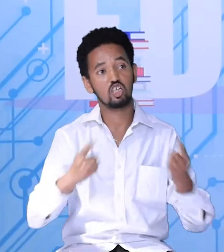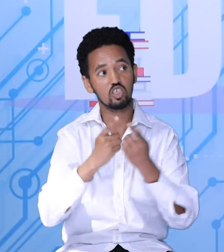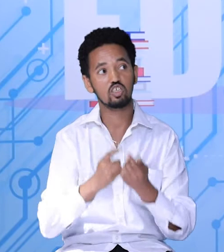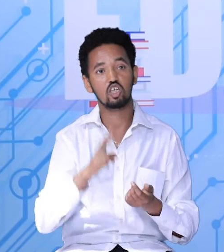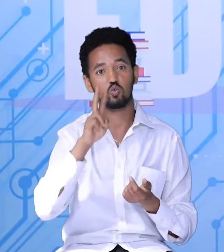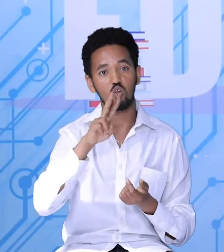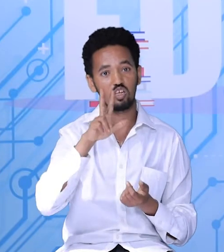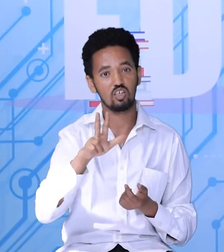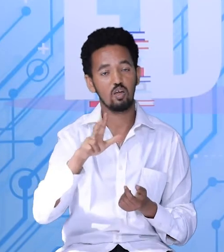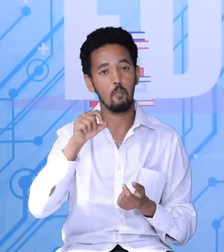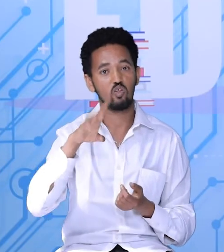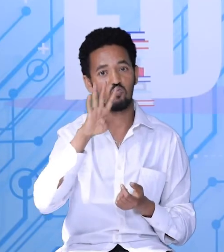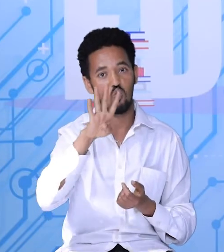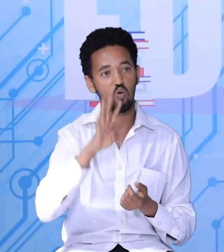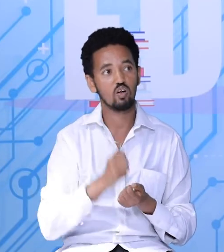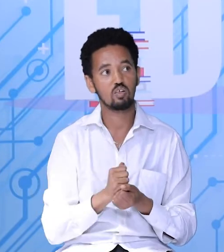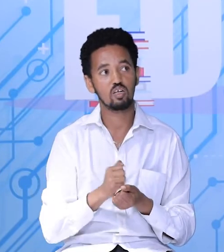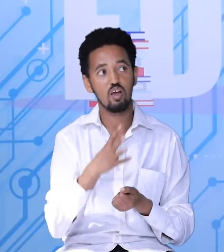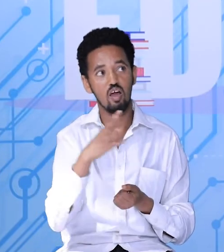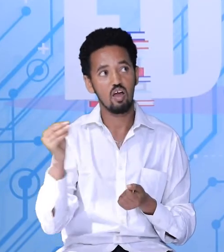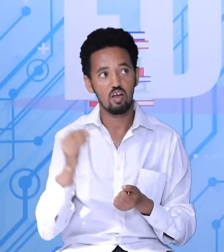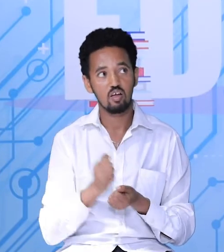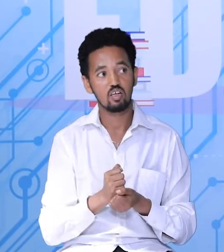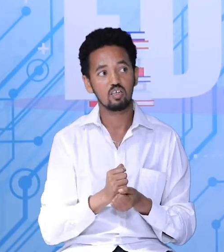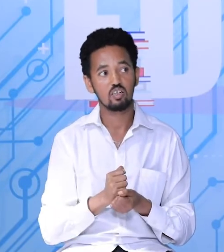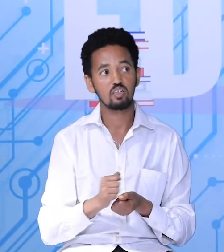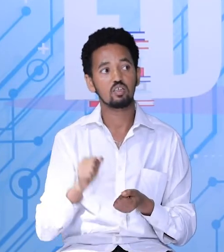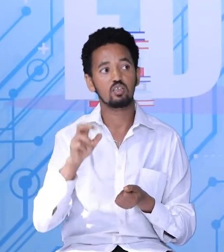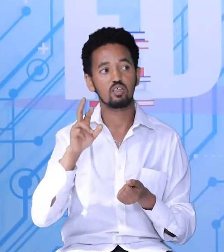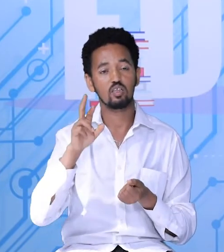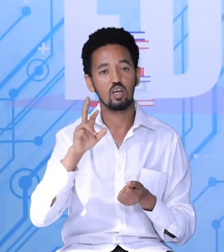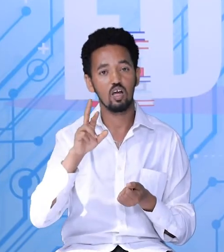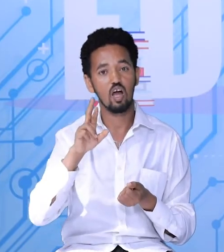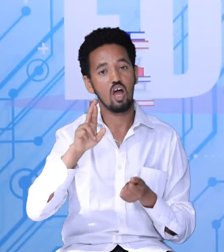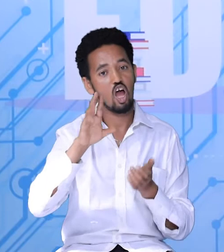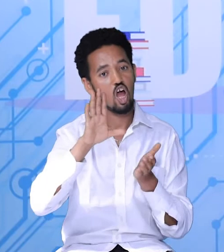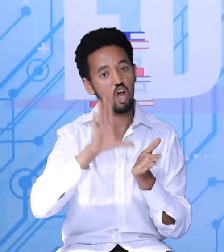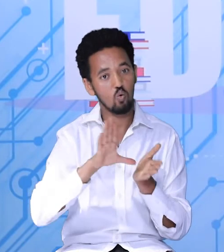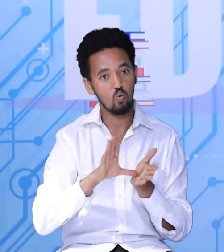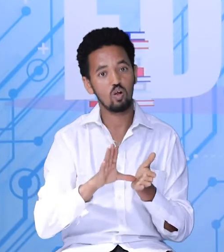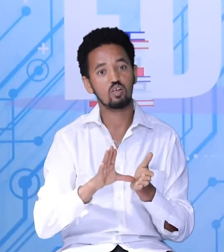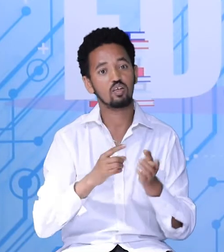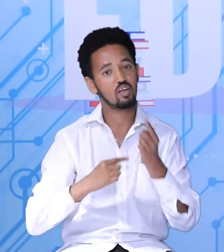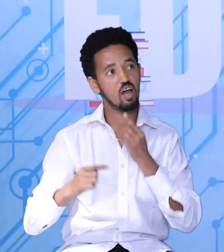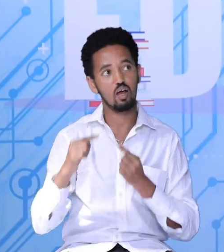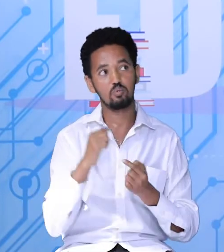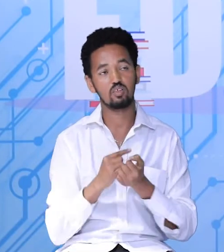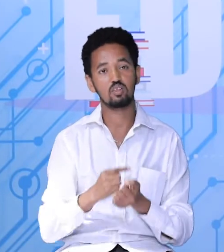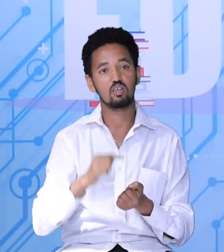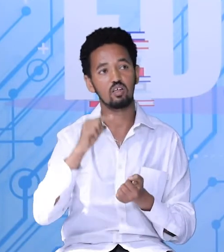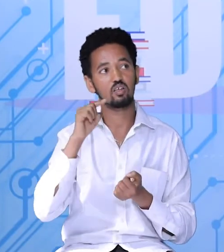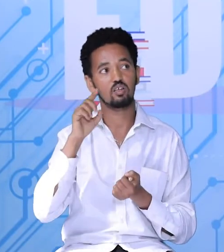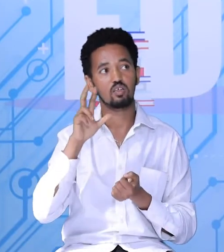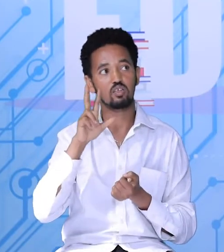23.4, and in the rural one, it becomes 37.3.